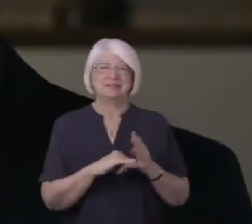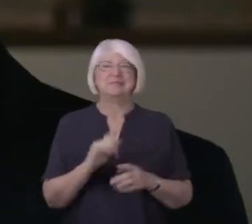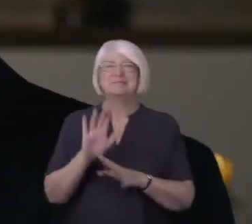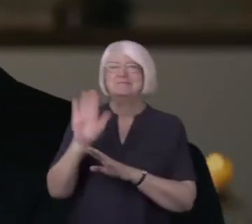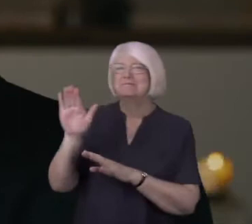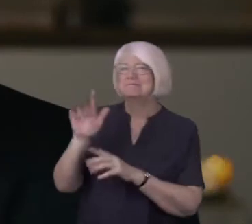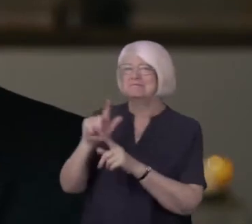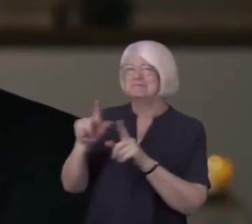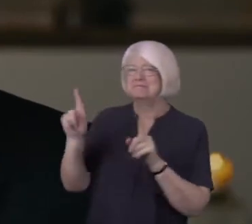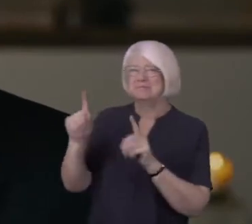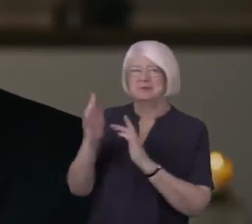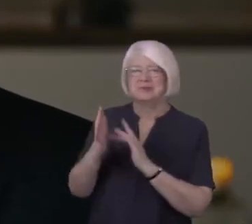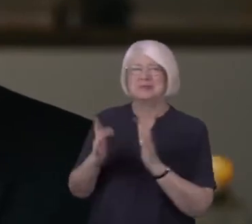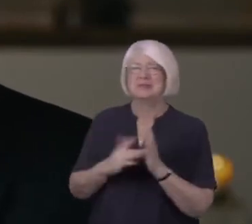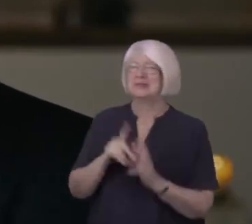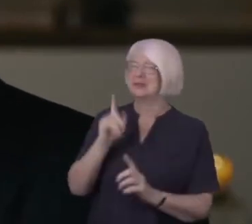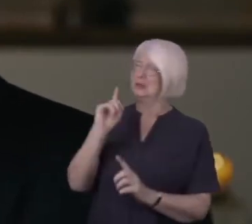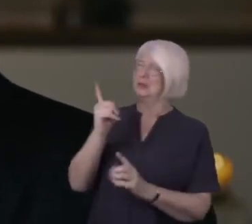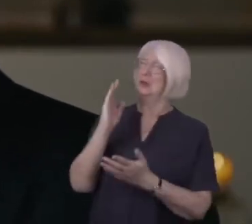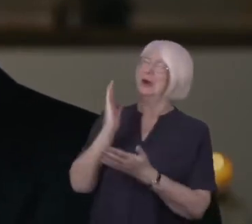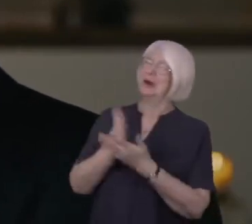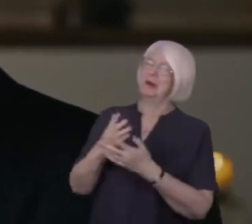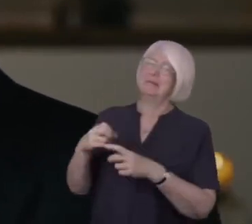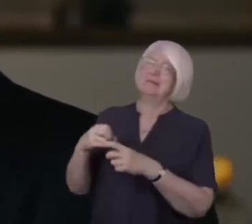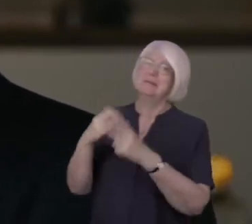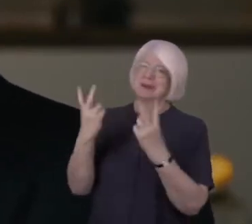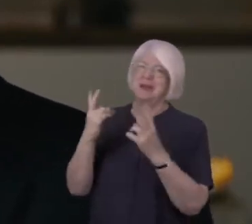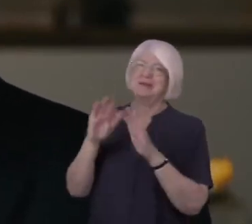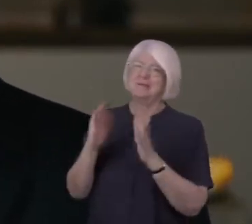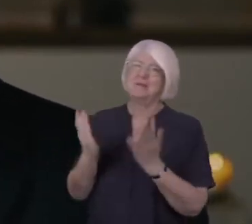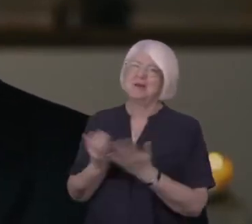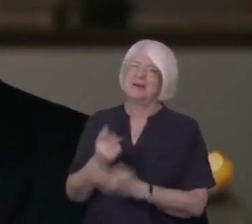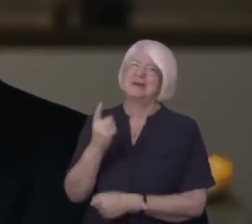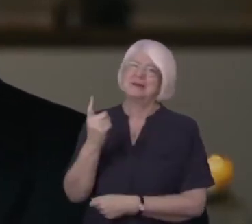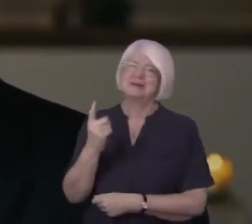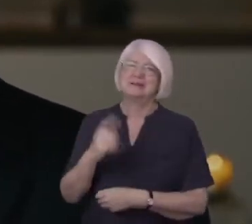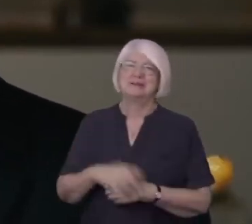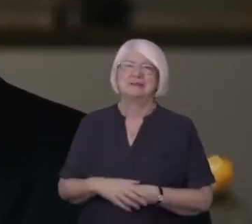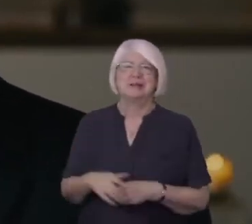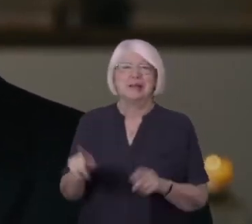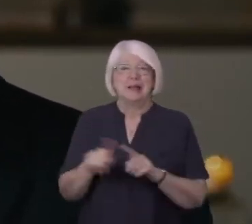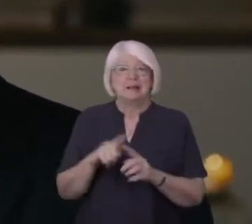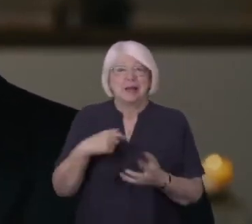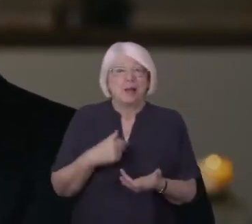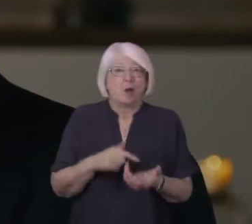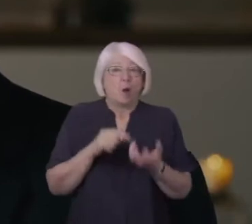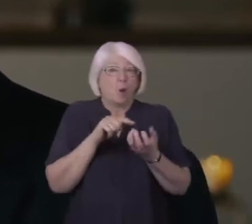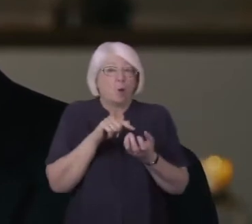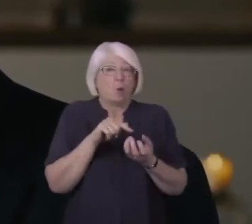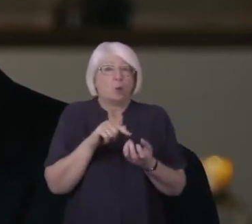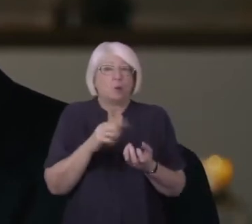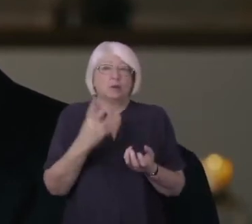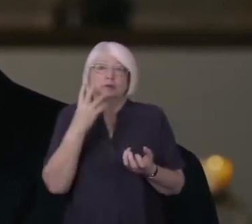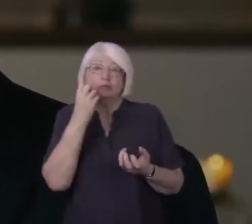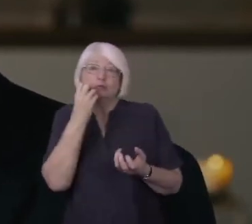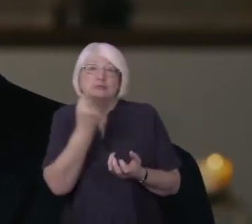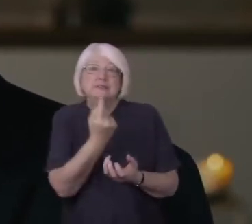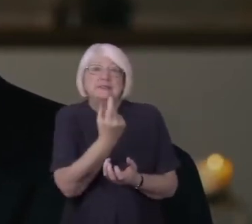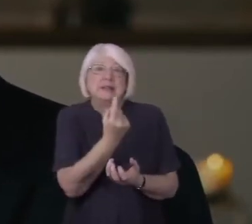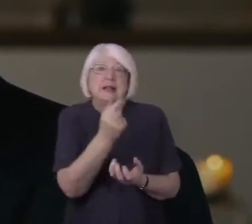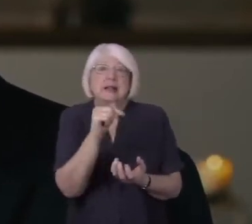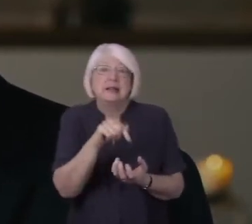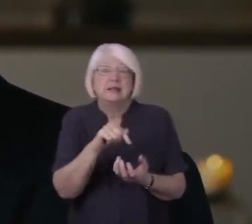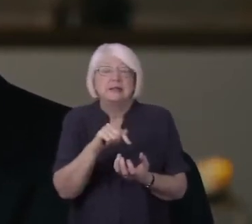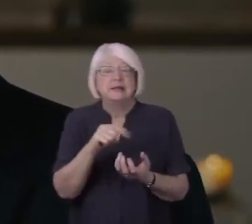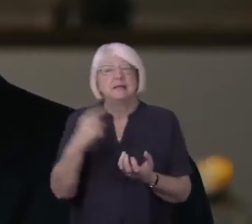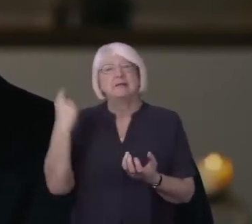Lord Jesus, light of the world, as I hold this Christingle and think about your great